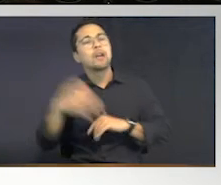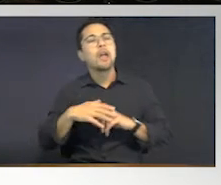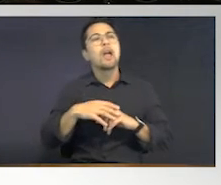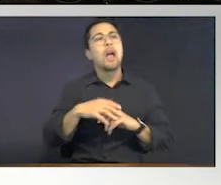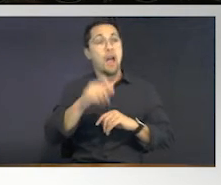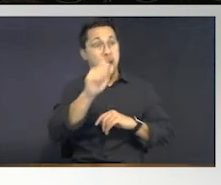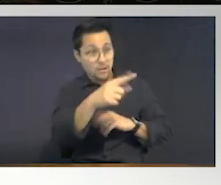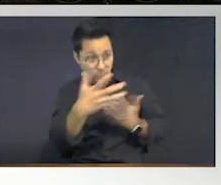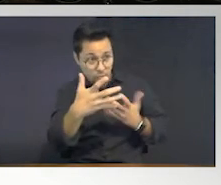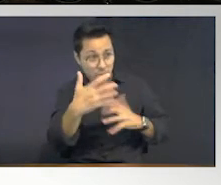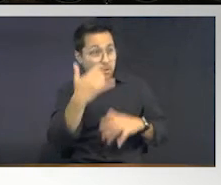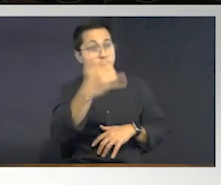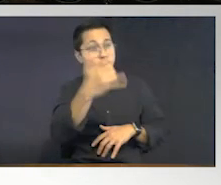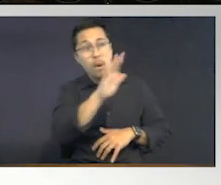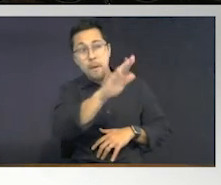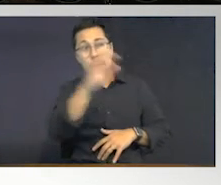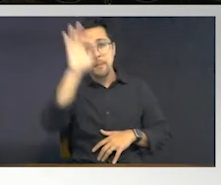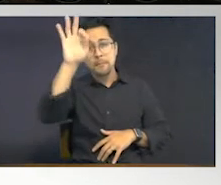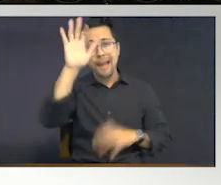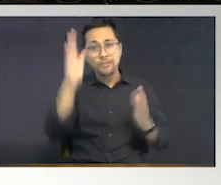us if we wanted to call our pastor.